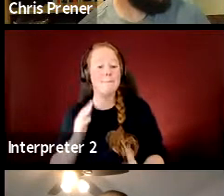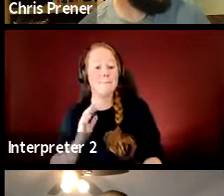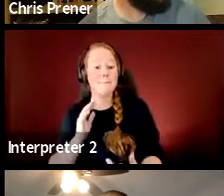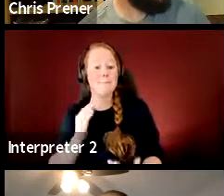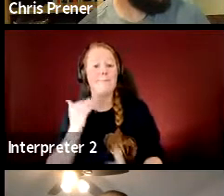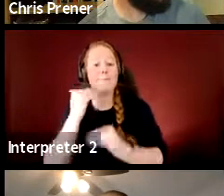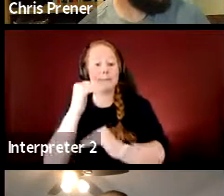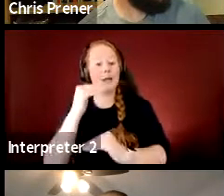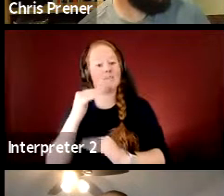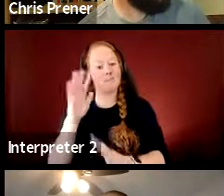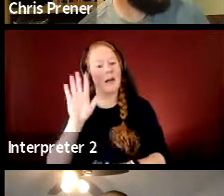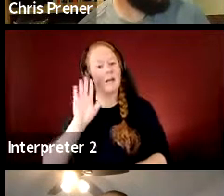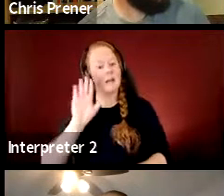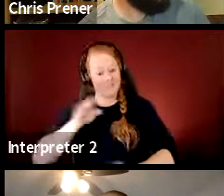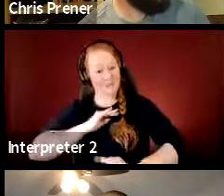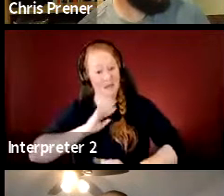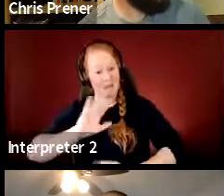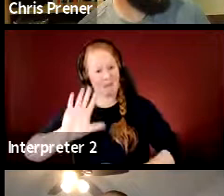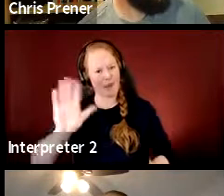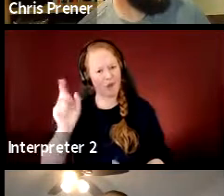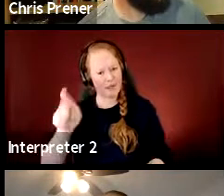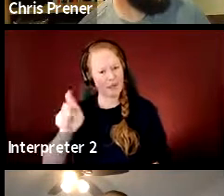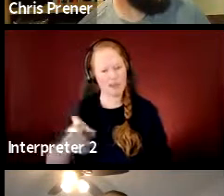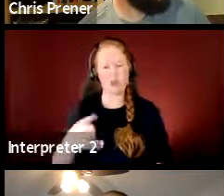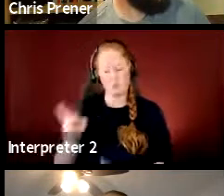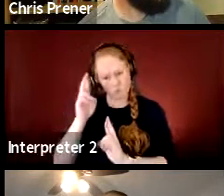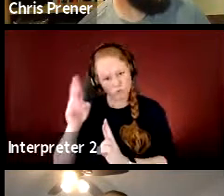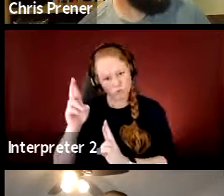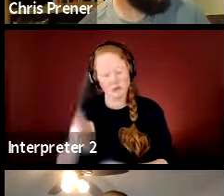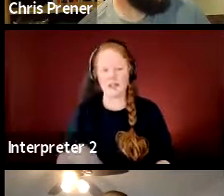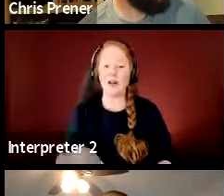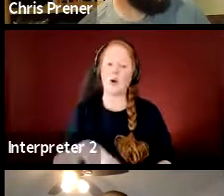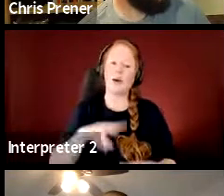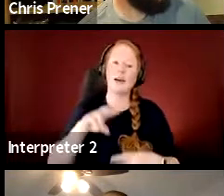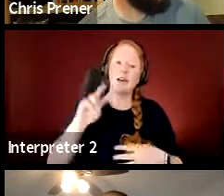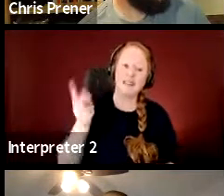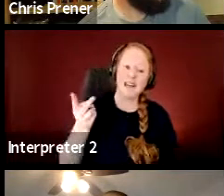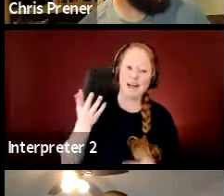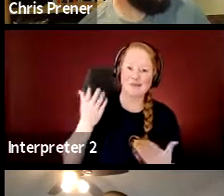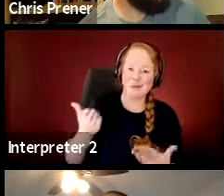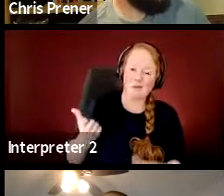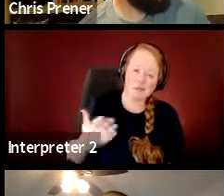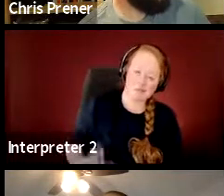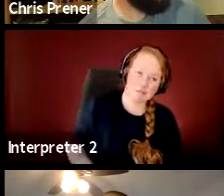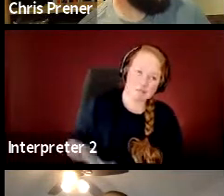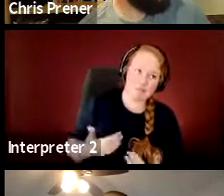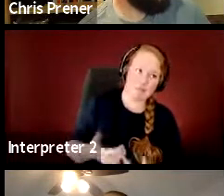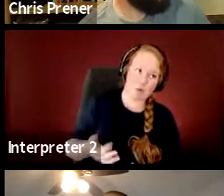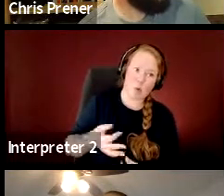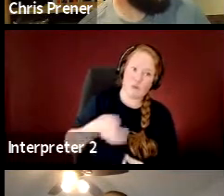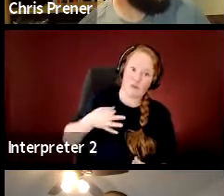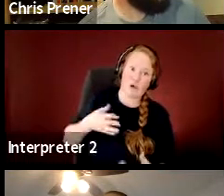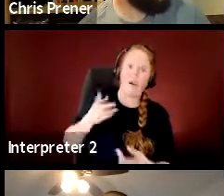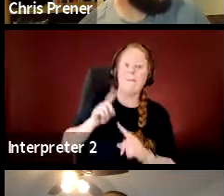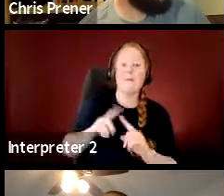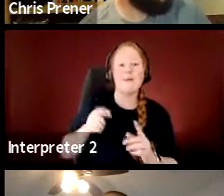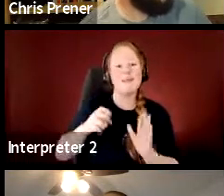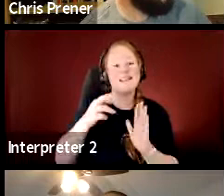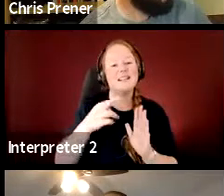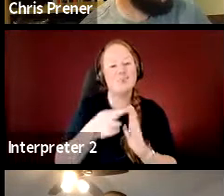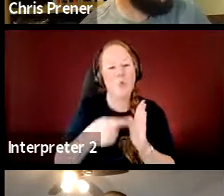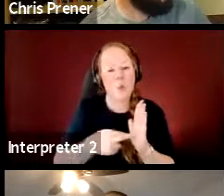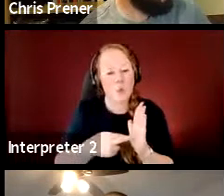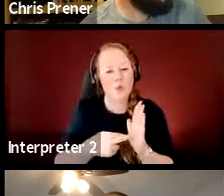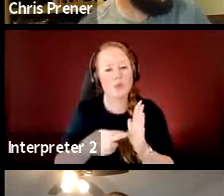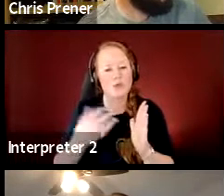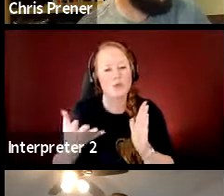dignity. Secondly, this might be a little bit premature, but I would also recommend that there be some guidelines that expand the funding for